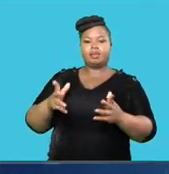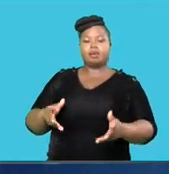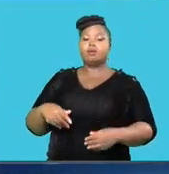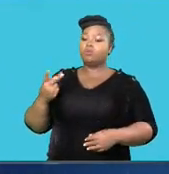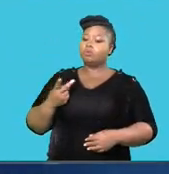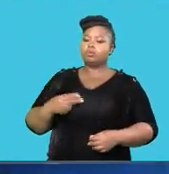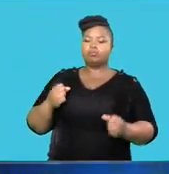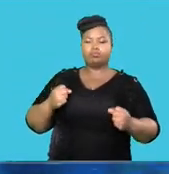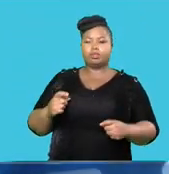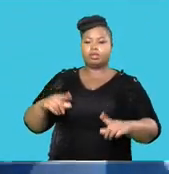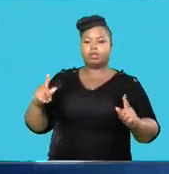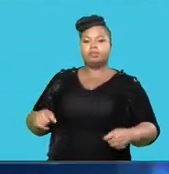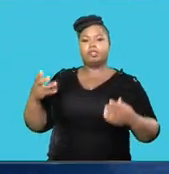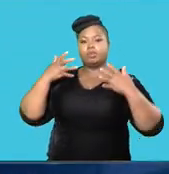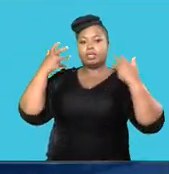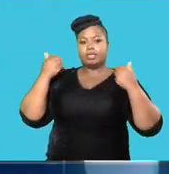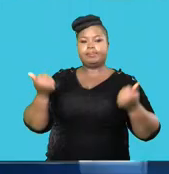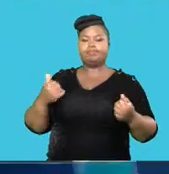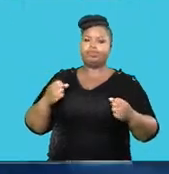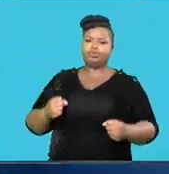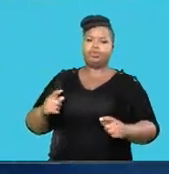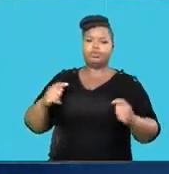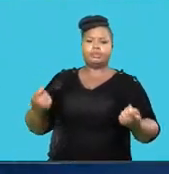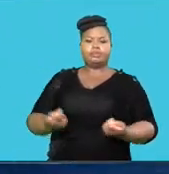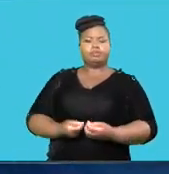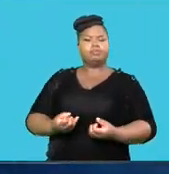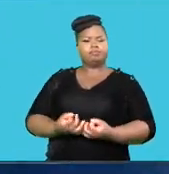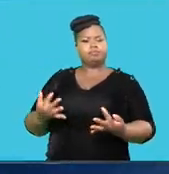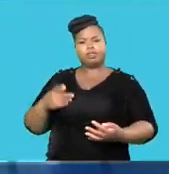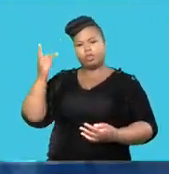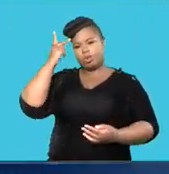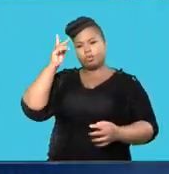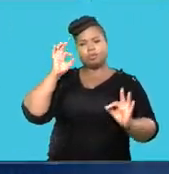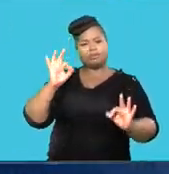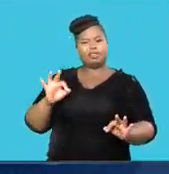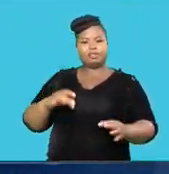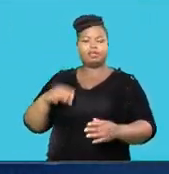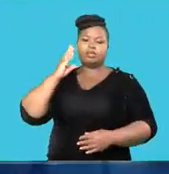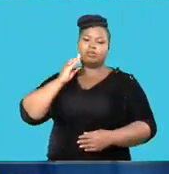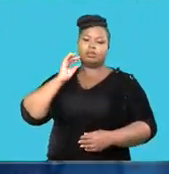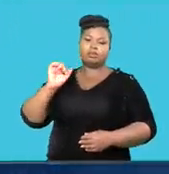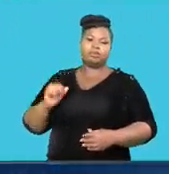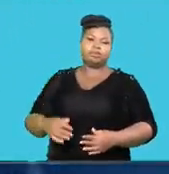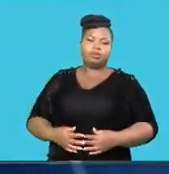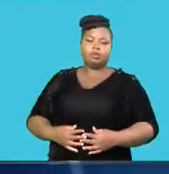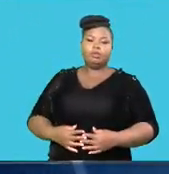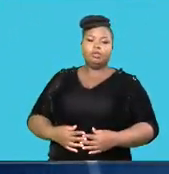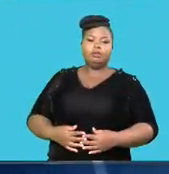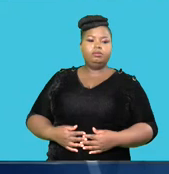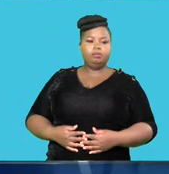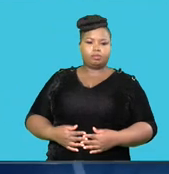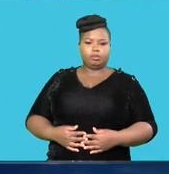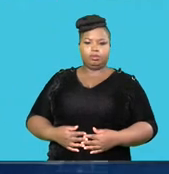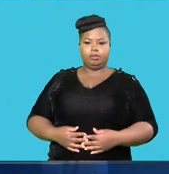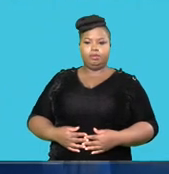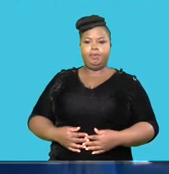undoubtedly strengthen the Cape Town Tigers' already strong team with a lot of knowledge as well as the experience. Unveiling new